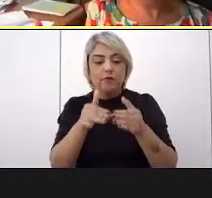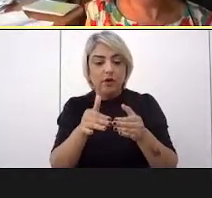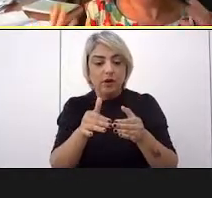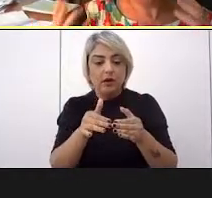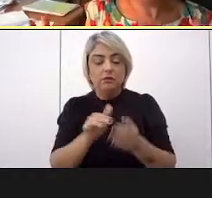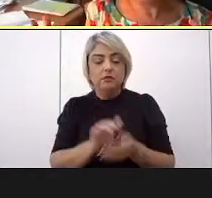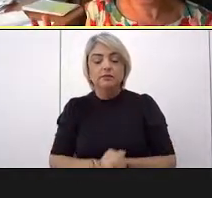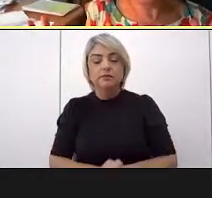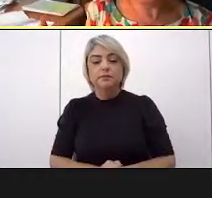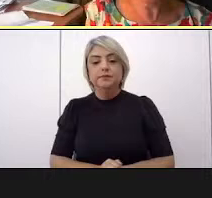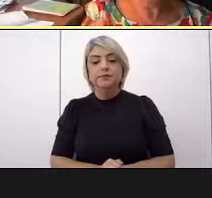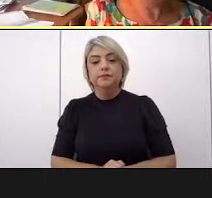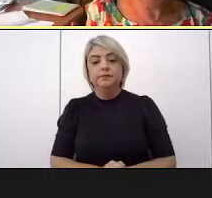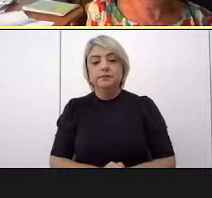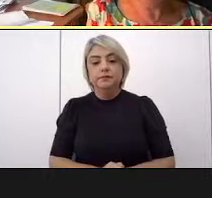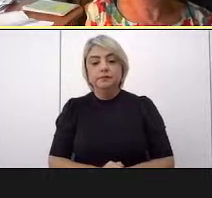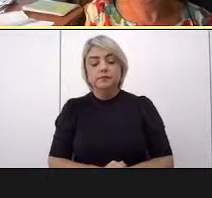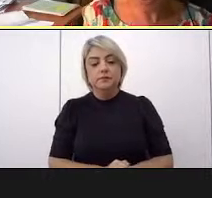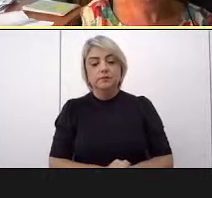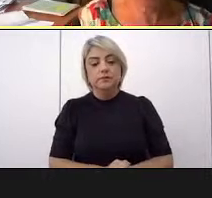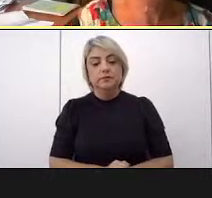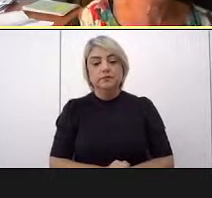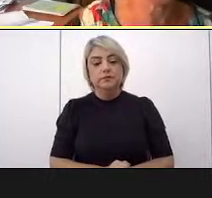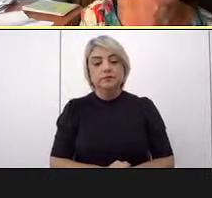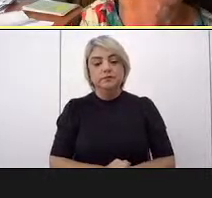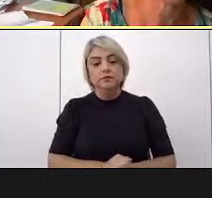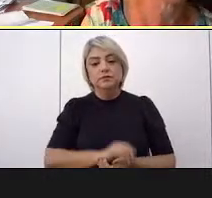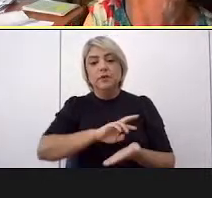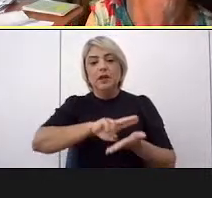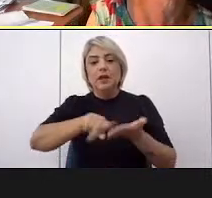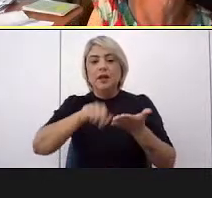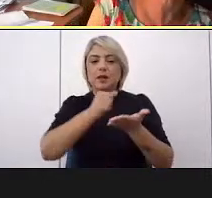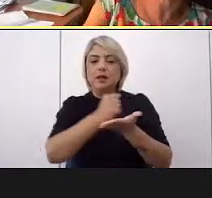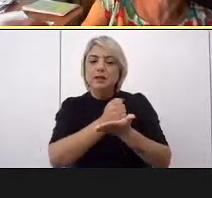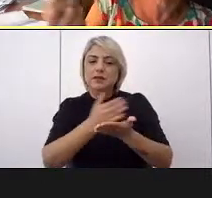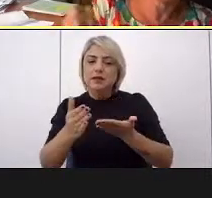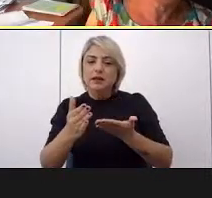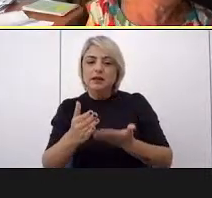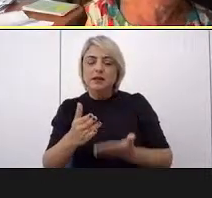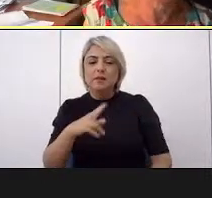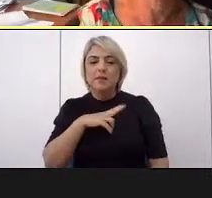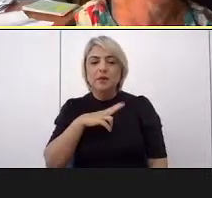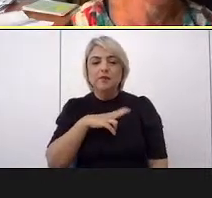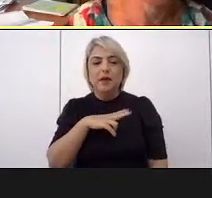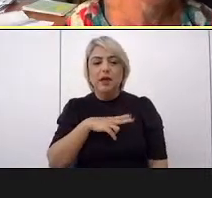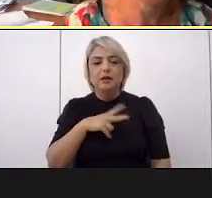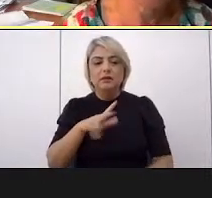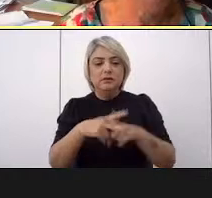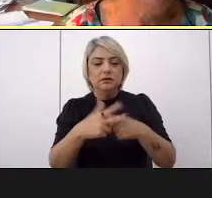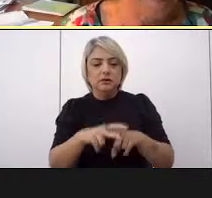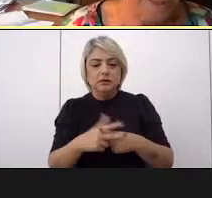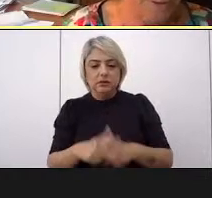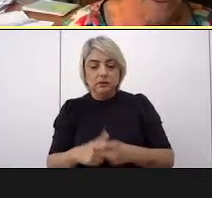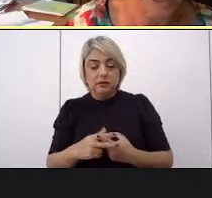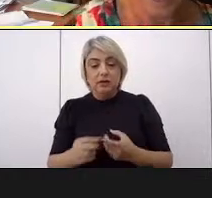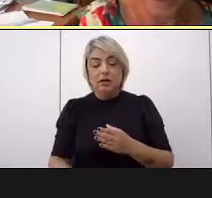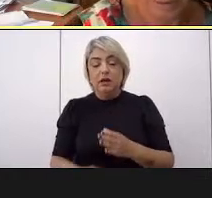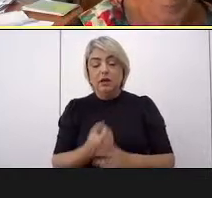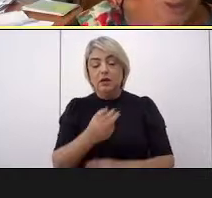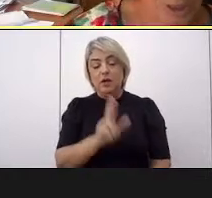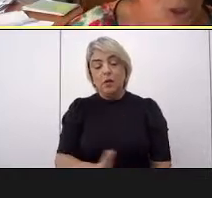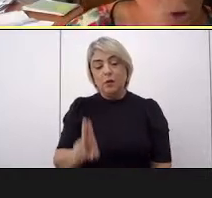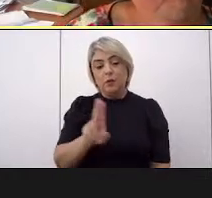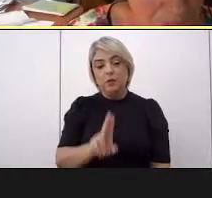are very private initiatives and private regulation tools, they are now reused by public policymakers,